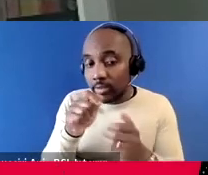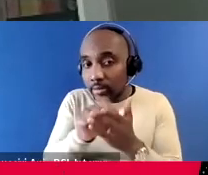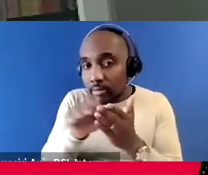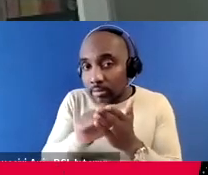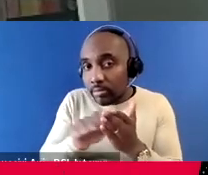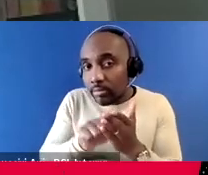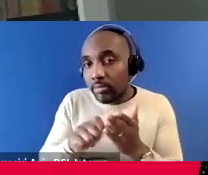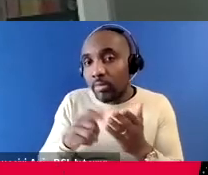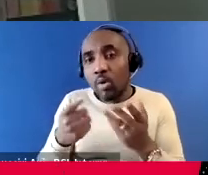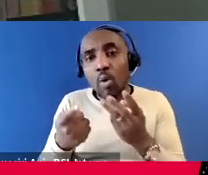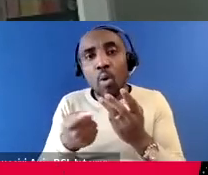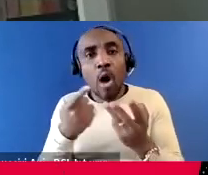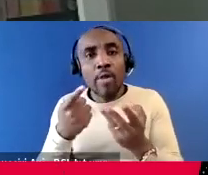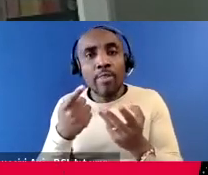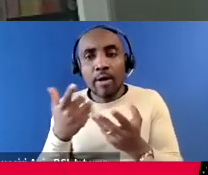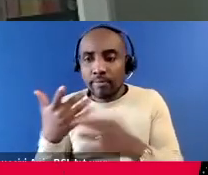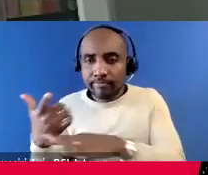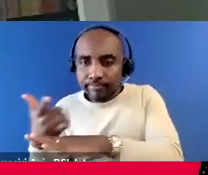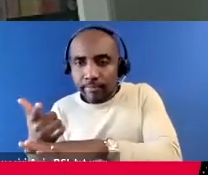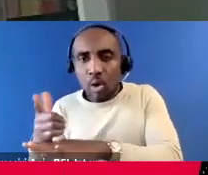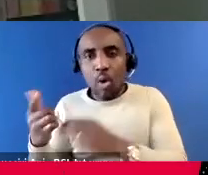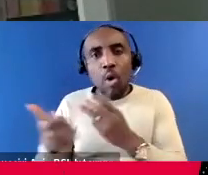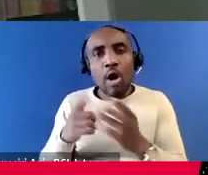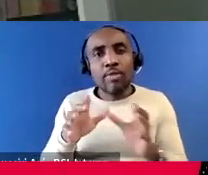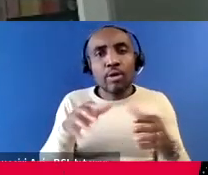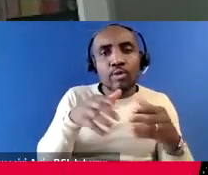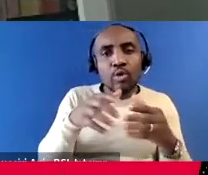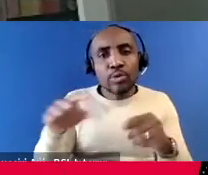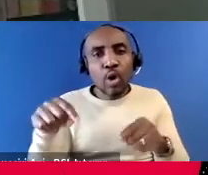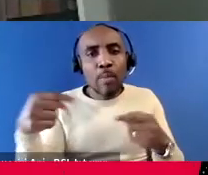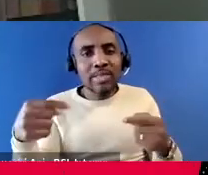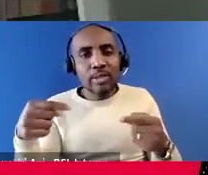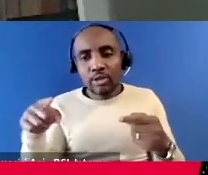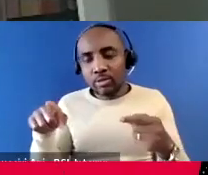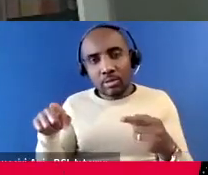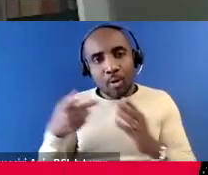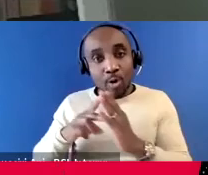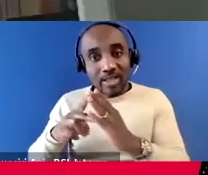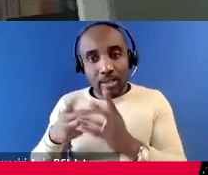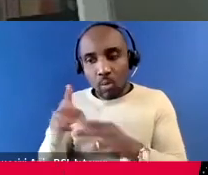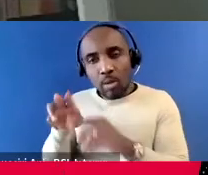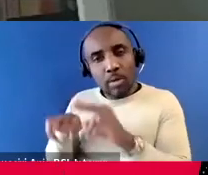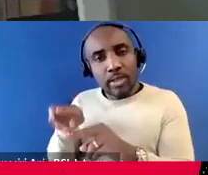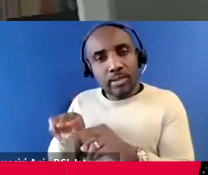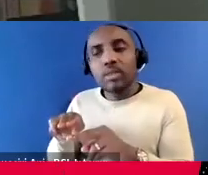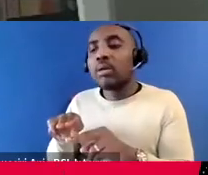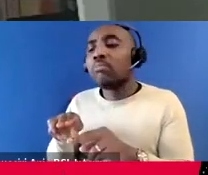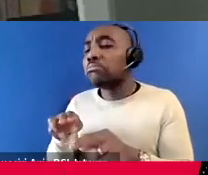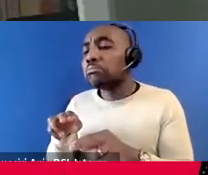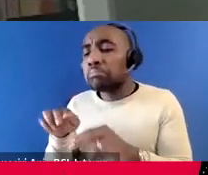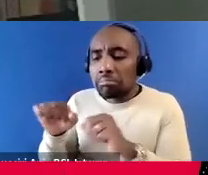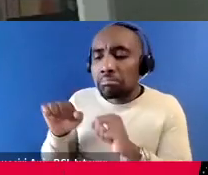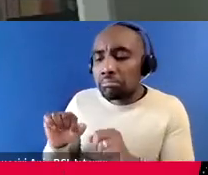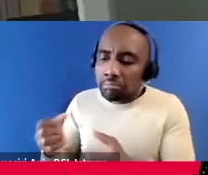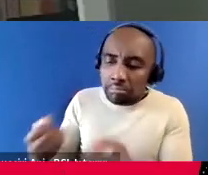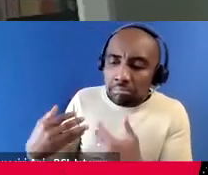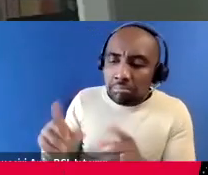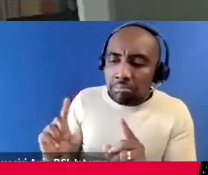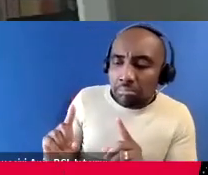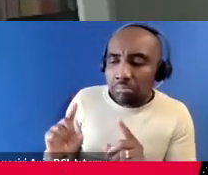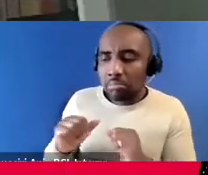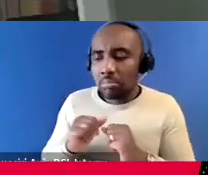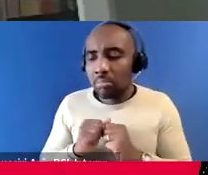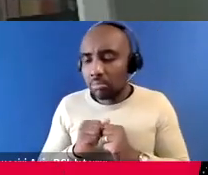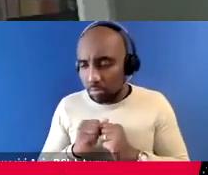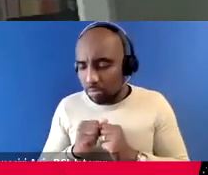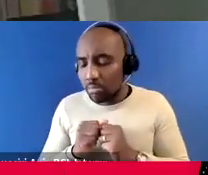and we've heard back from activists and anti-war organizations and women's groups and